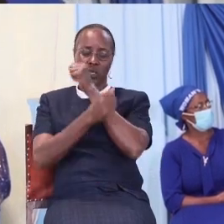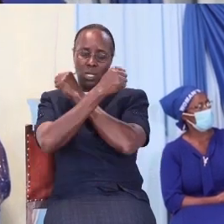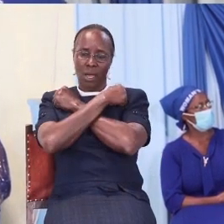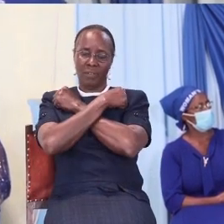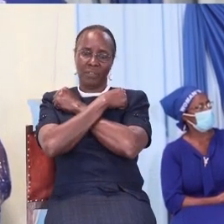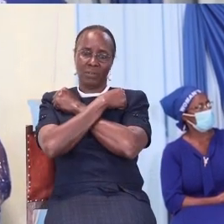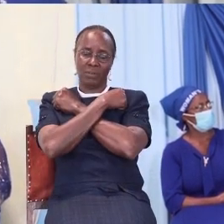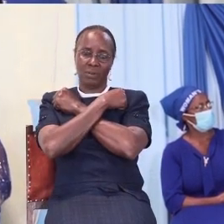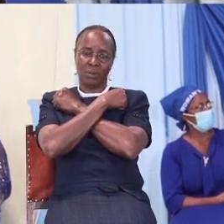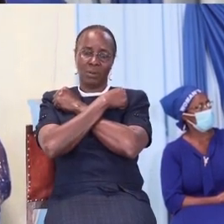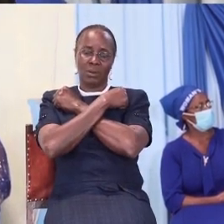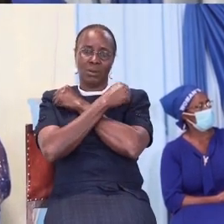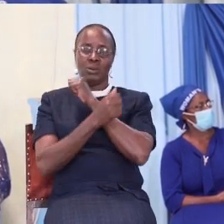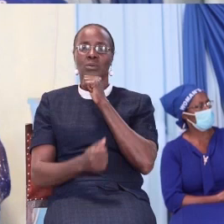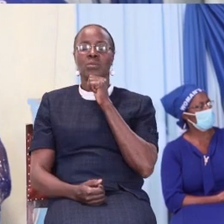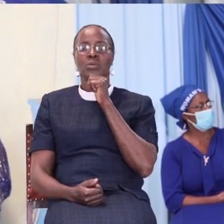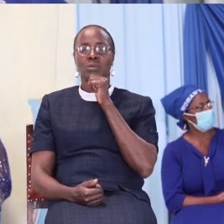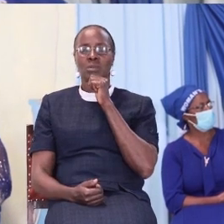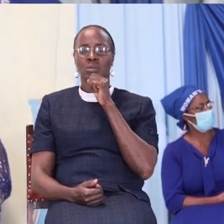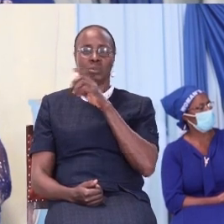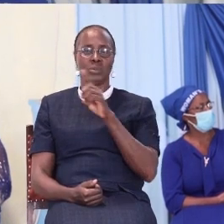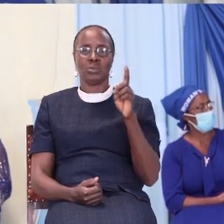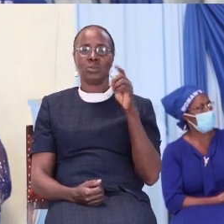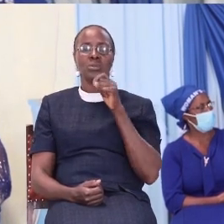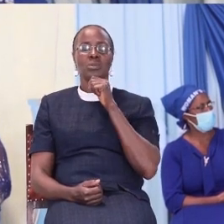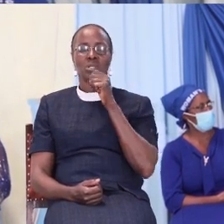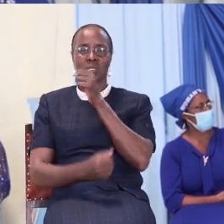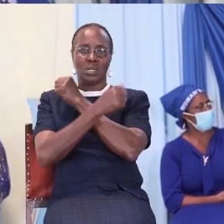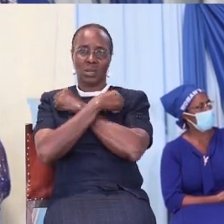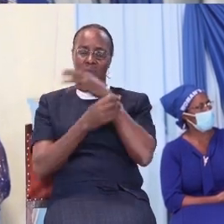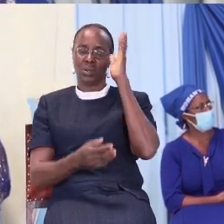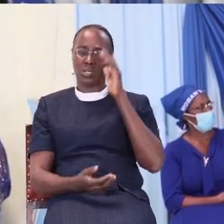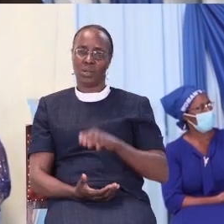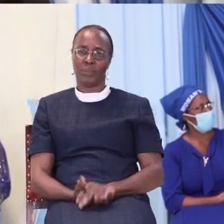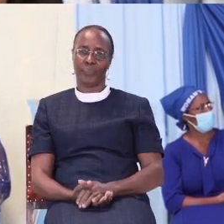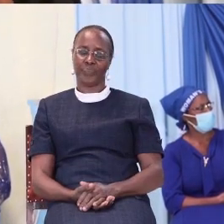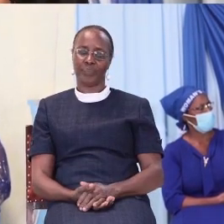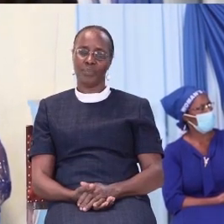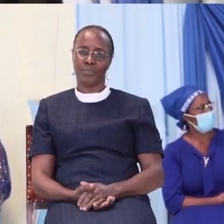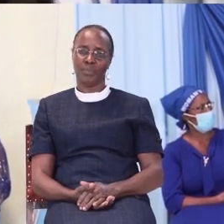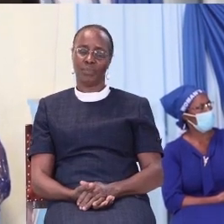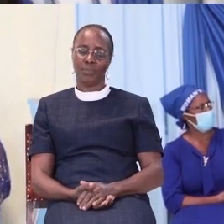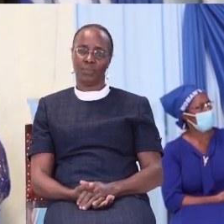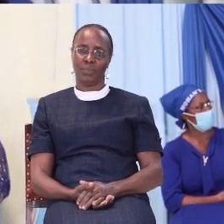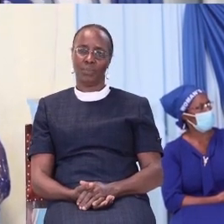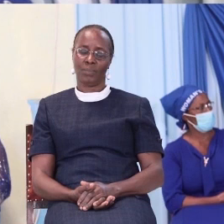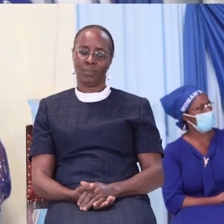because God is love. Praise the Lord. And therefore, when we